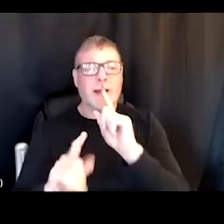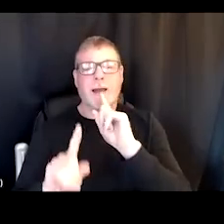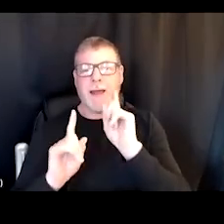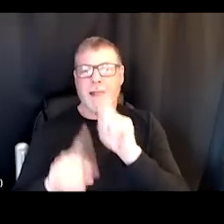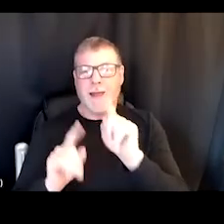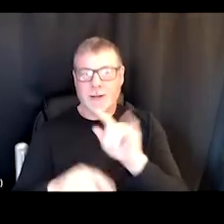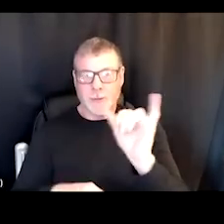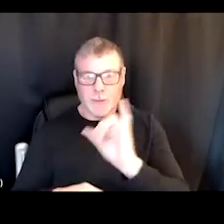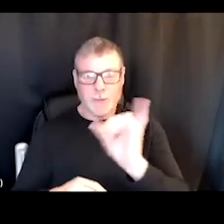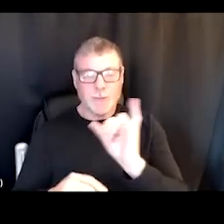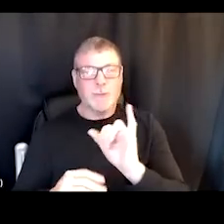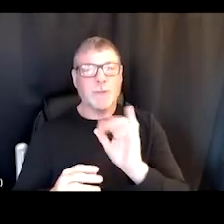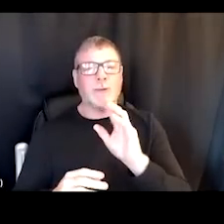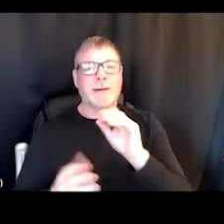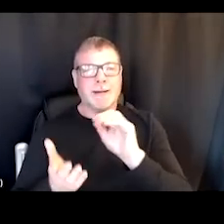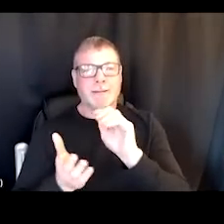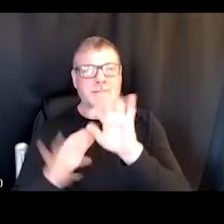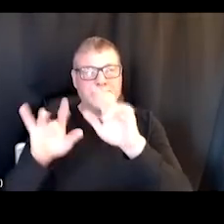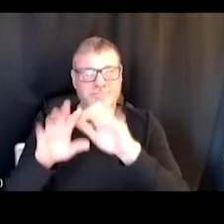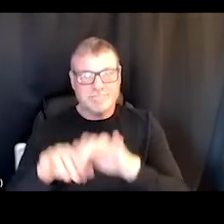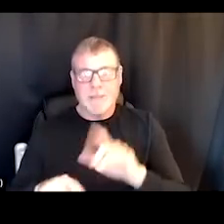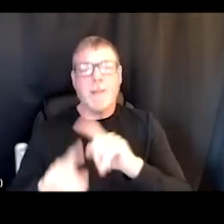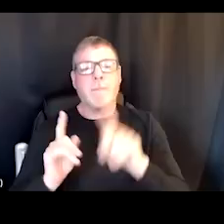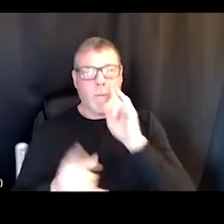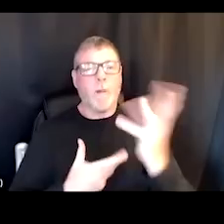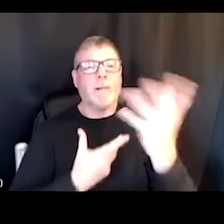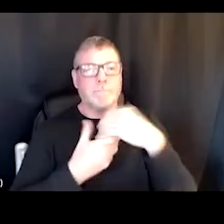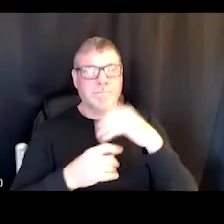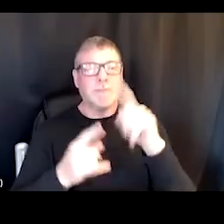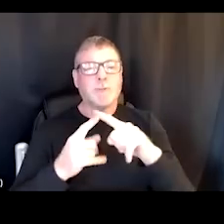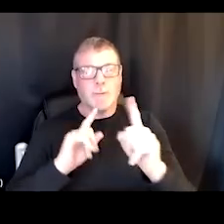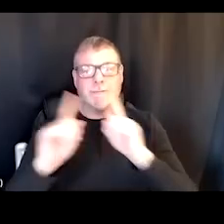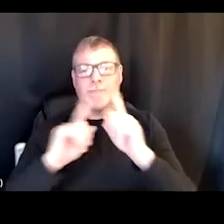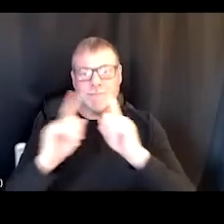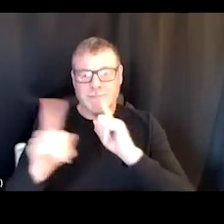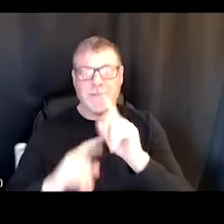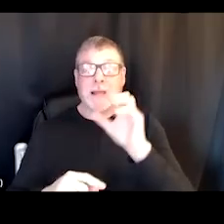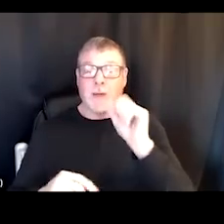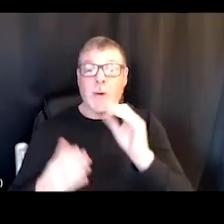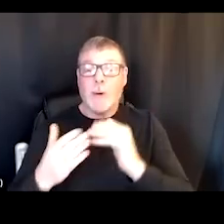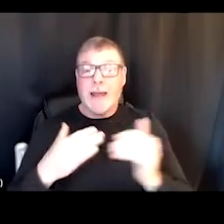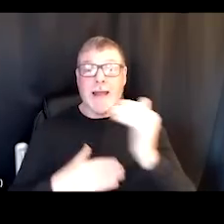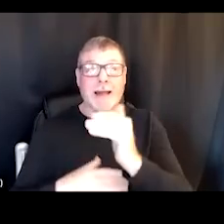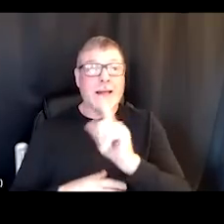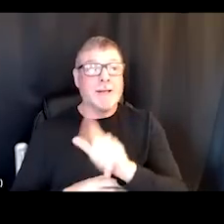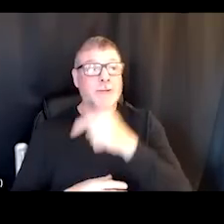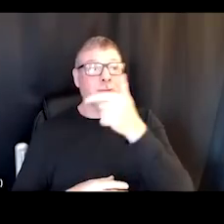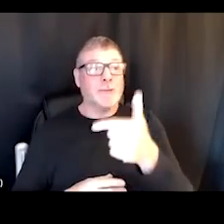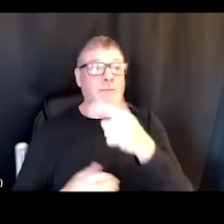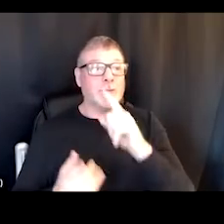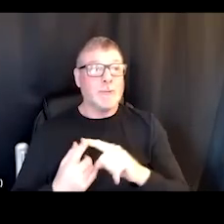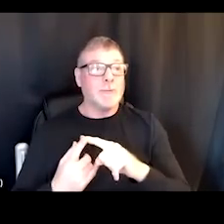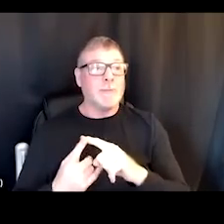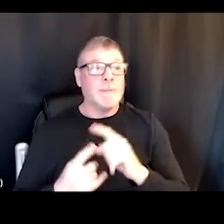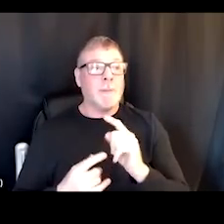as well in writing, but we will certainly pull some of them into the conversation. And so next I'm going to turn it over